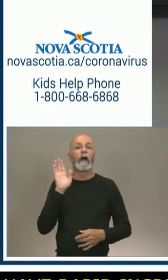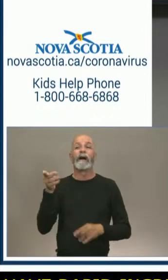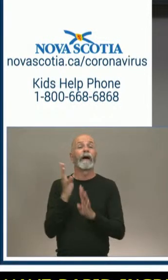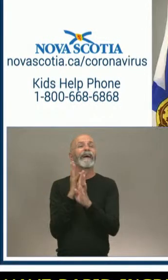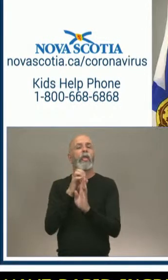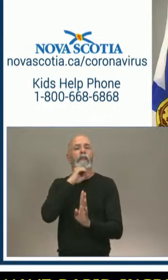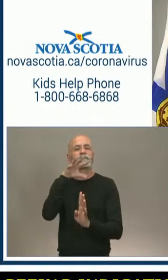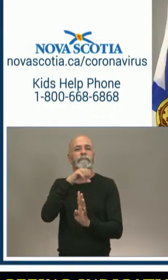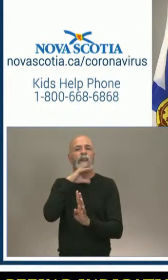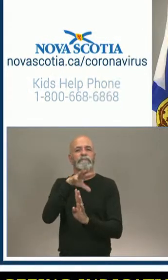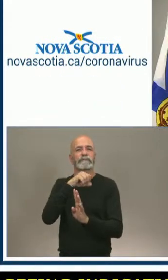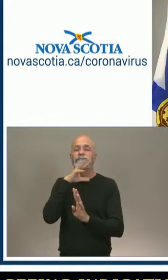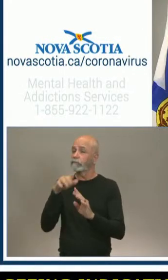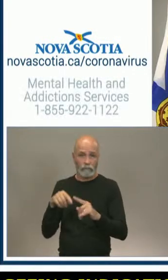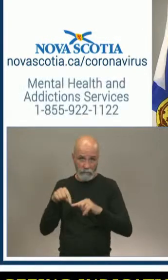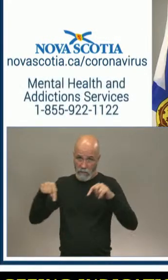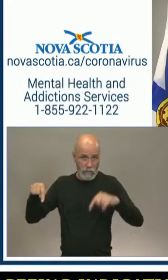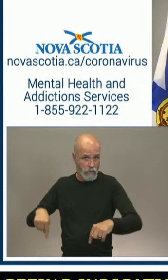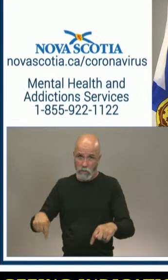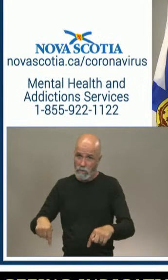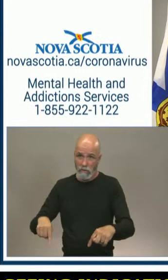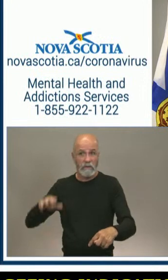follow-up, Jonathan.